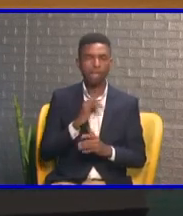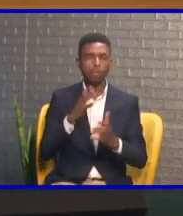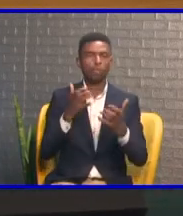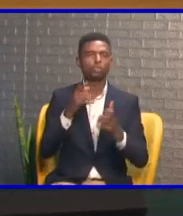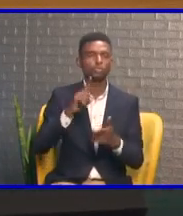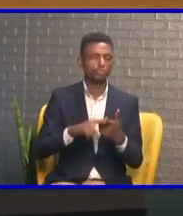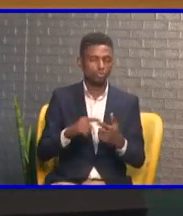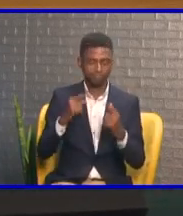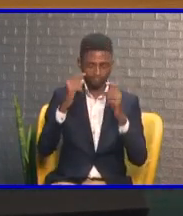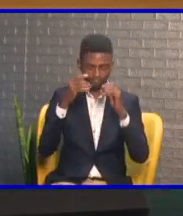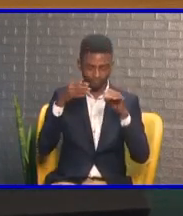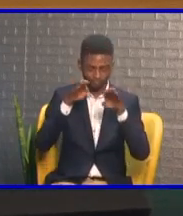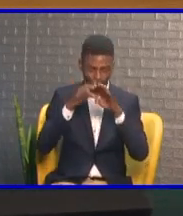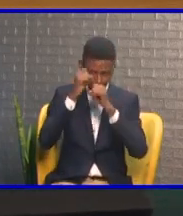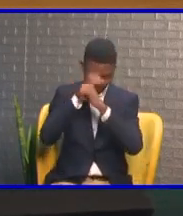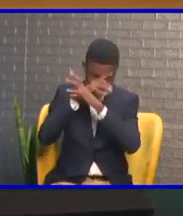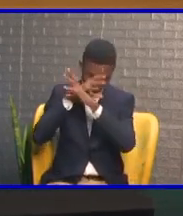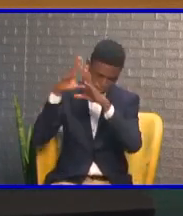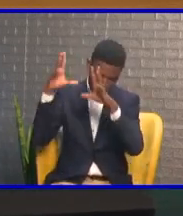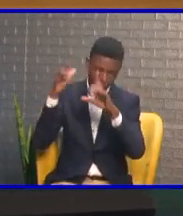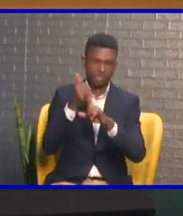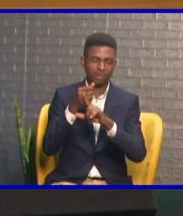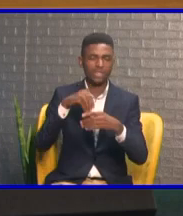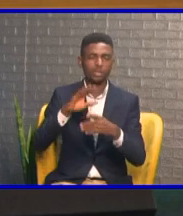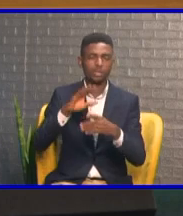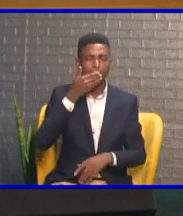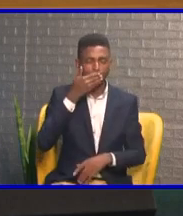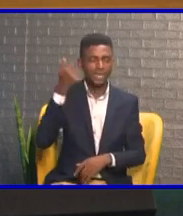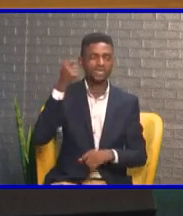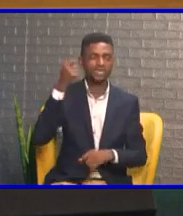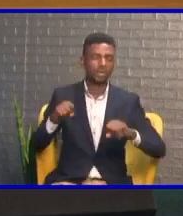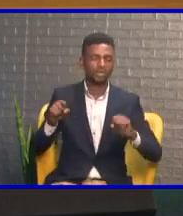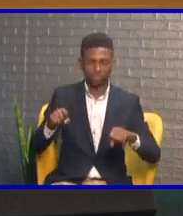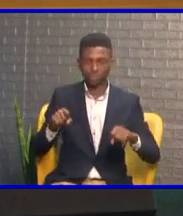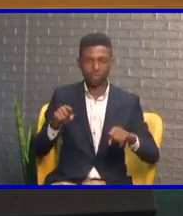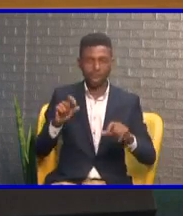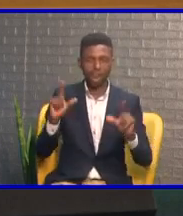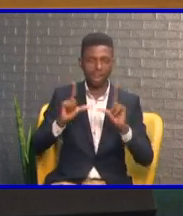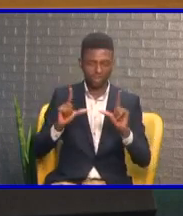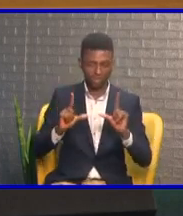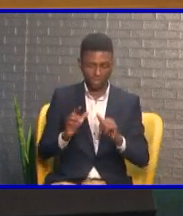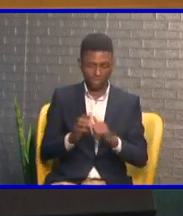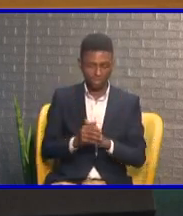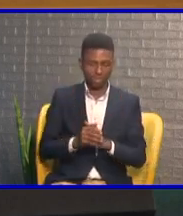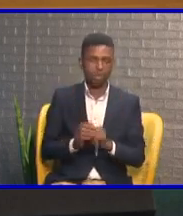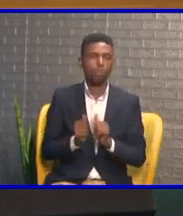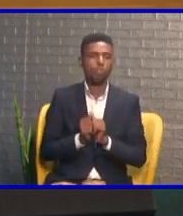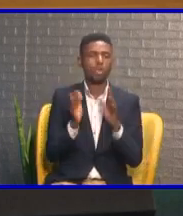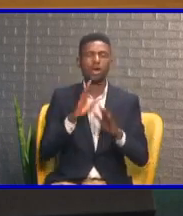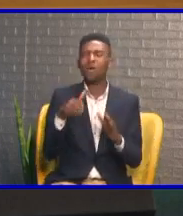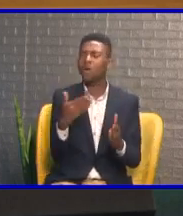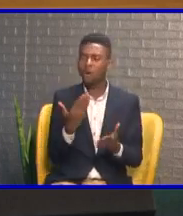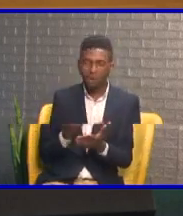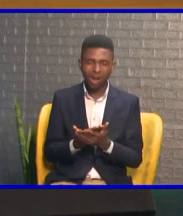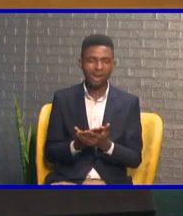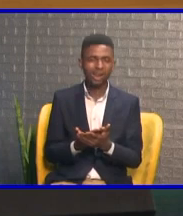imagine yourself in your best possible state. Just imagine. Imagine yourself without all these,